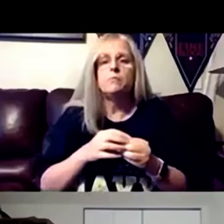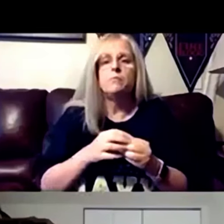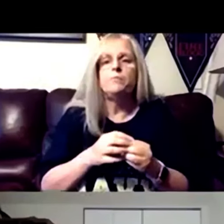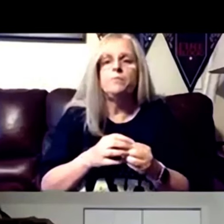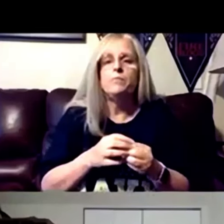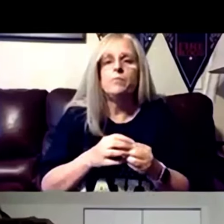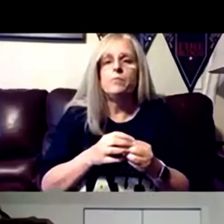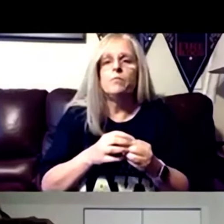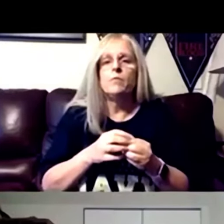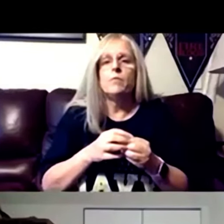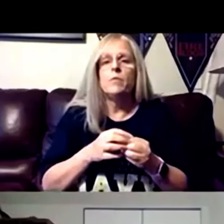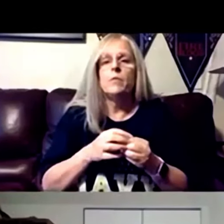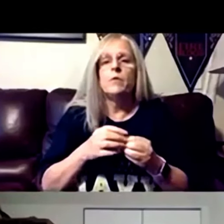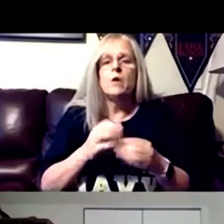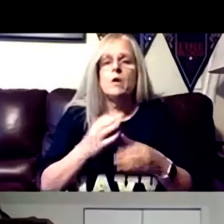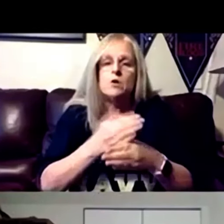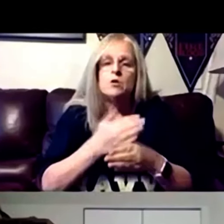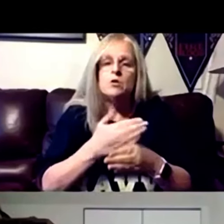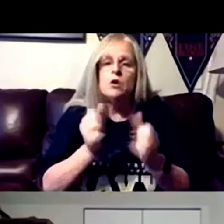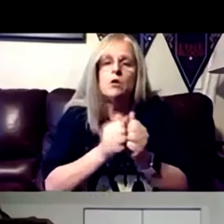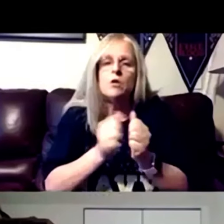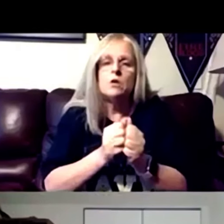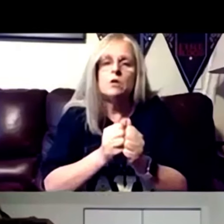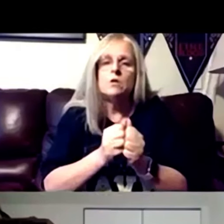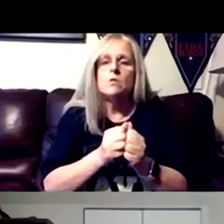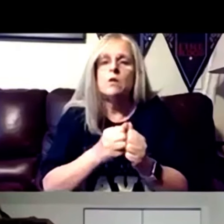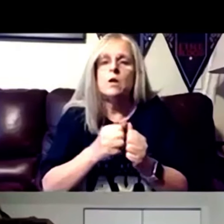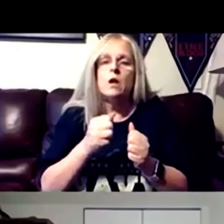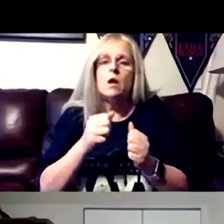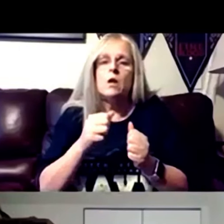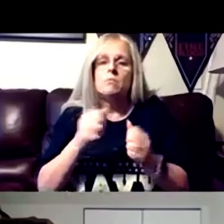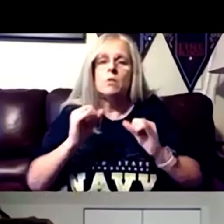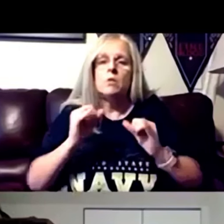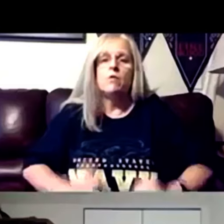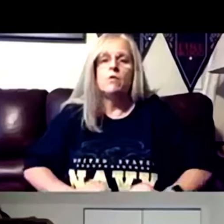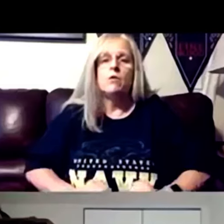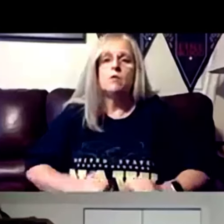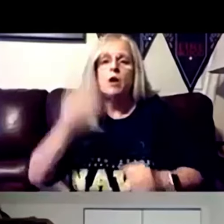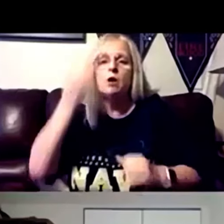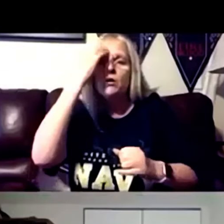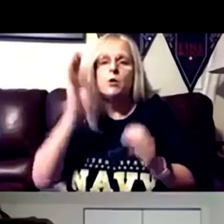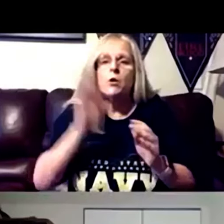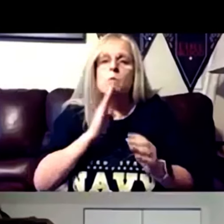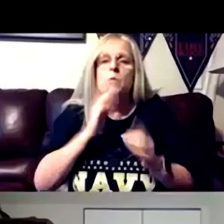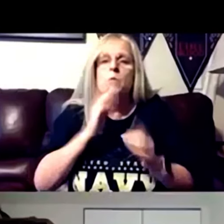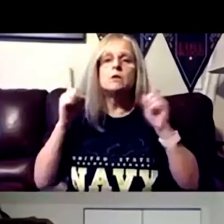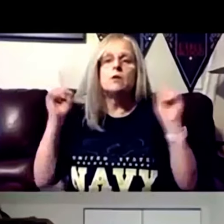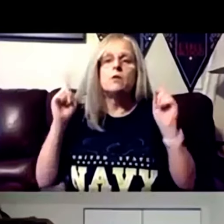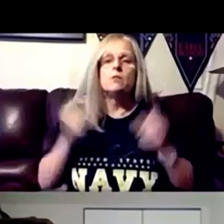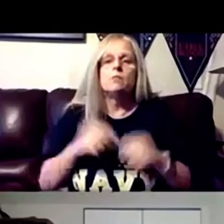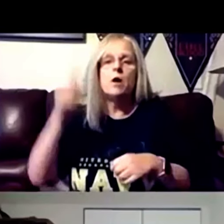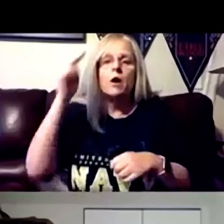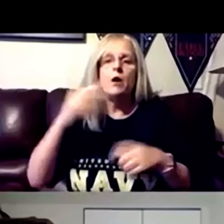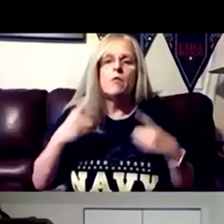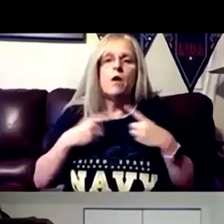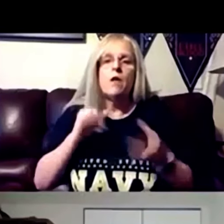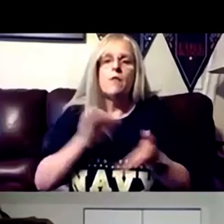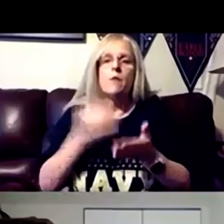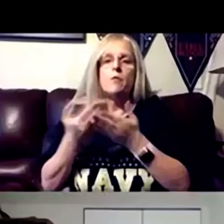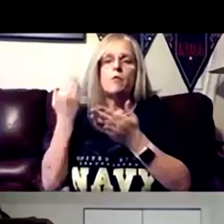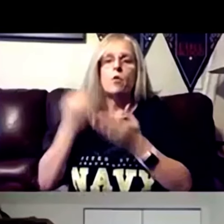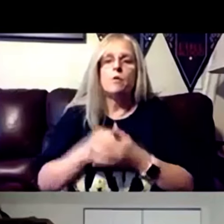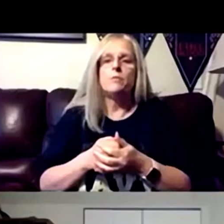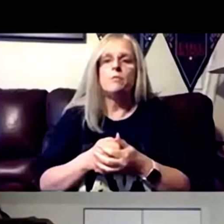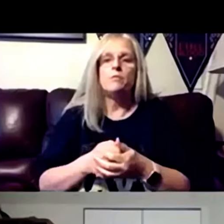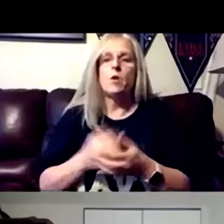allowed me to share this with individuals, and I knew they were going to be successful. And I had never had that before. So I